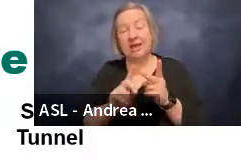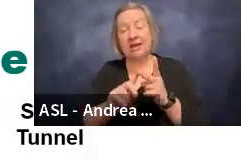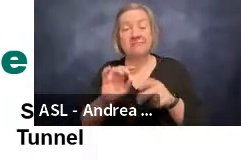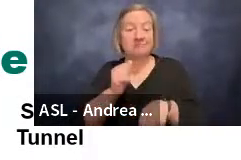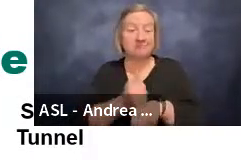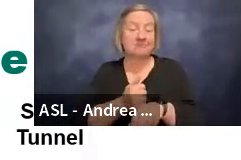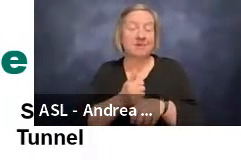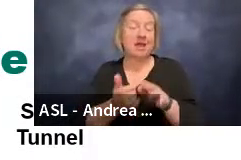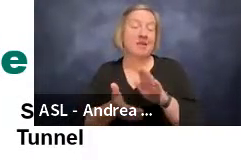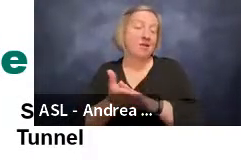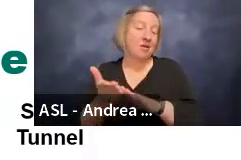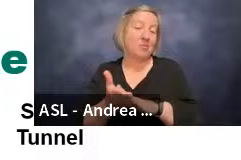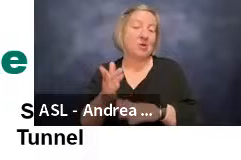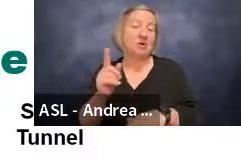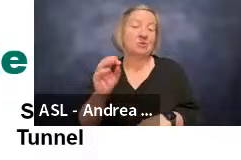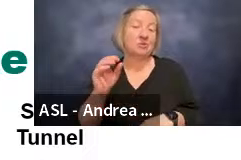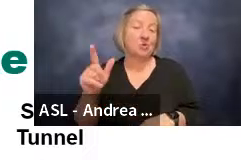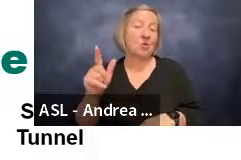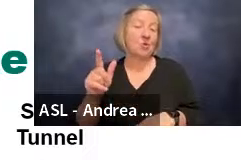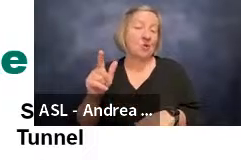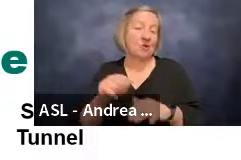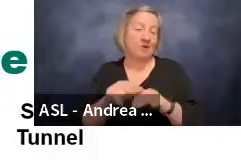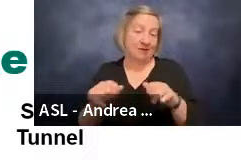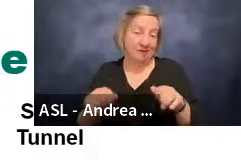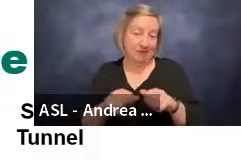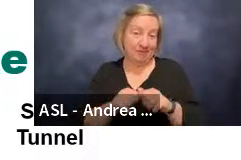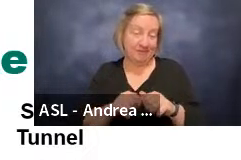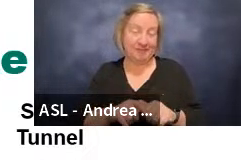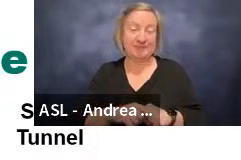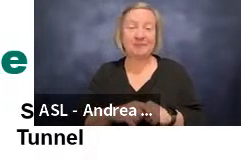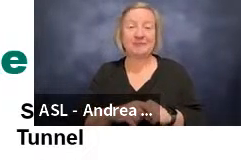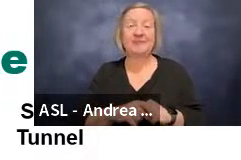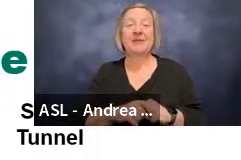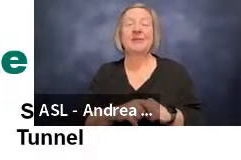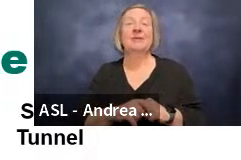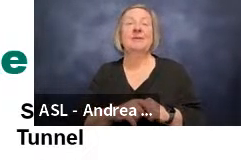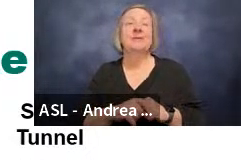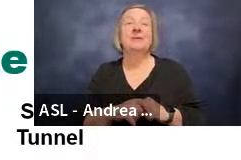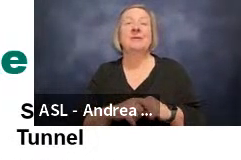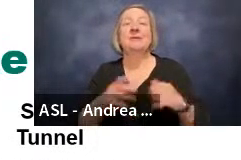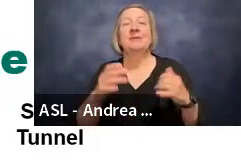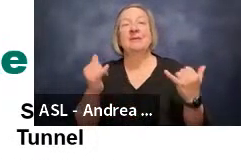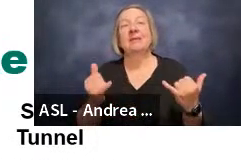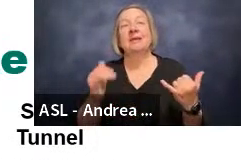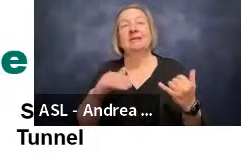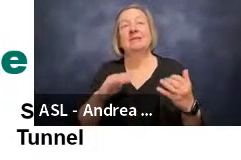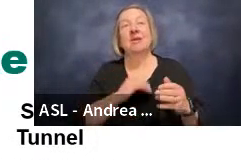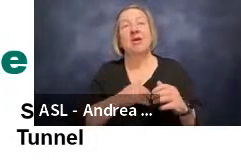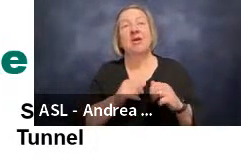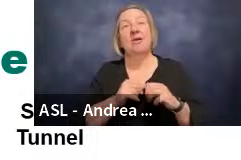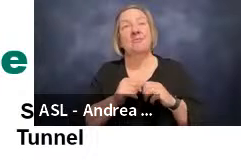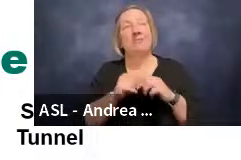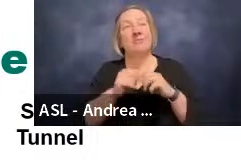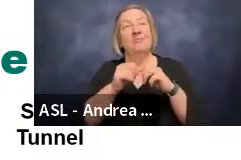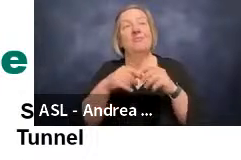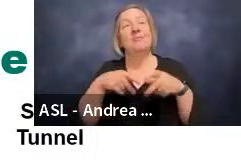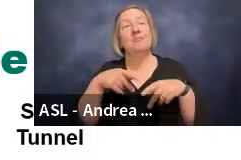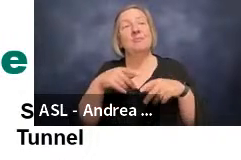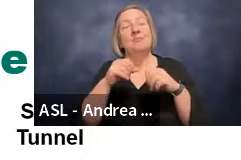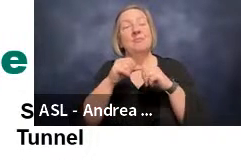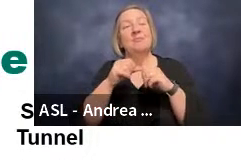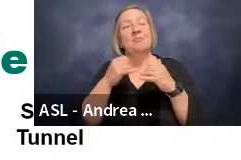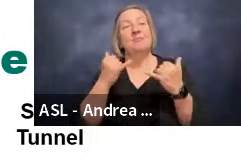and operate these toll facilities. So with that, these are our current toll facilities that are currently